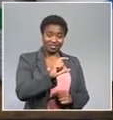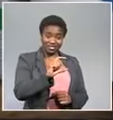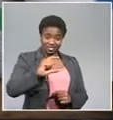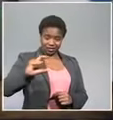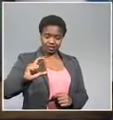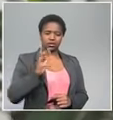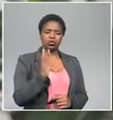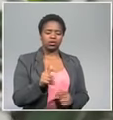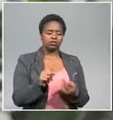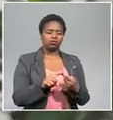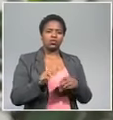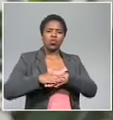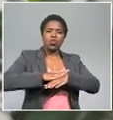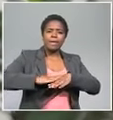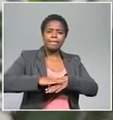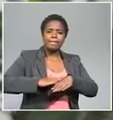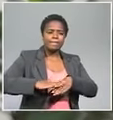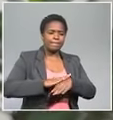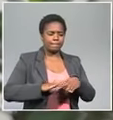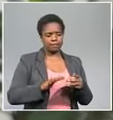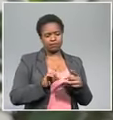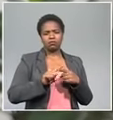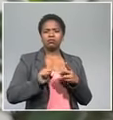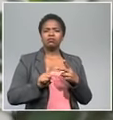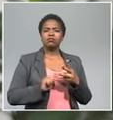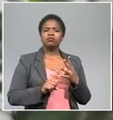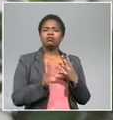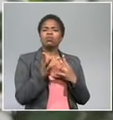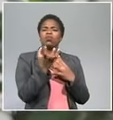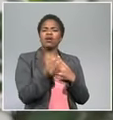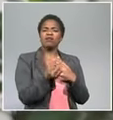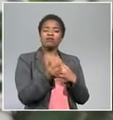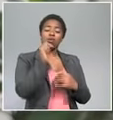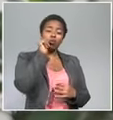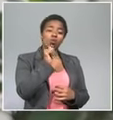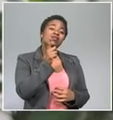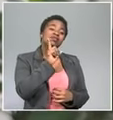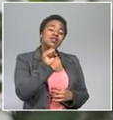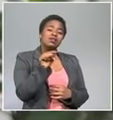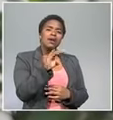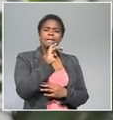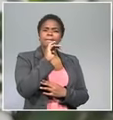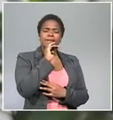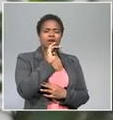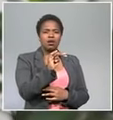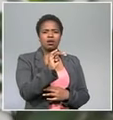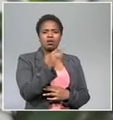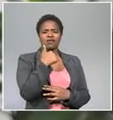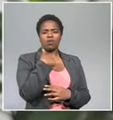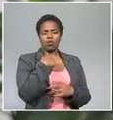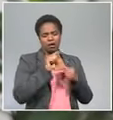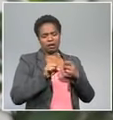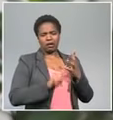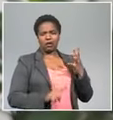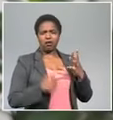capsules, oils and creams. And we have to appreciate that when you look at medical cannabis, this is not a panacea or a cure for conditions. This is a